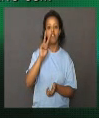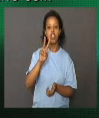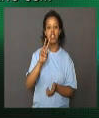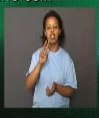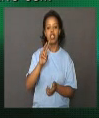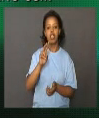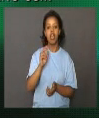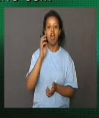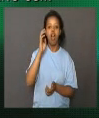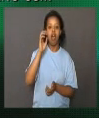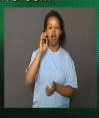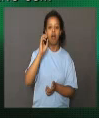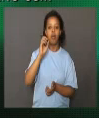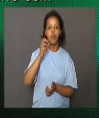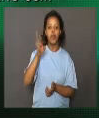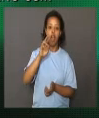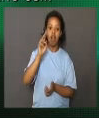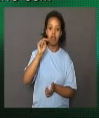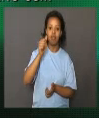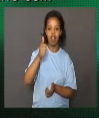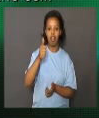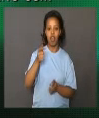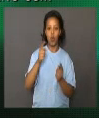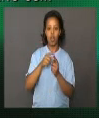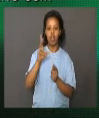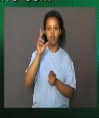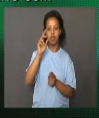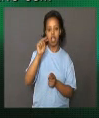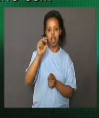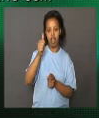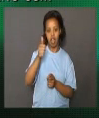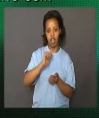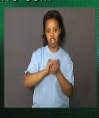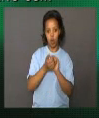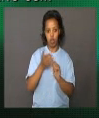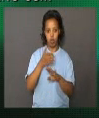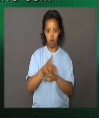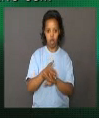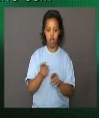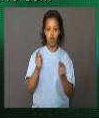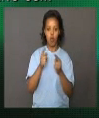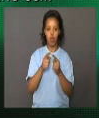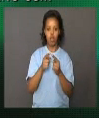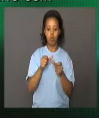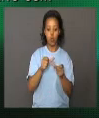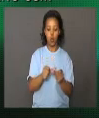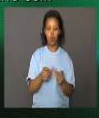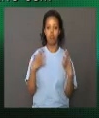releases RNA and the reverse transcriptase enzyme into the host cell.